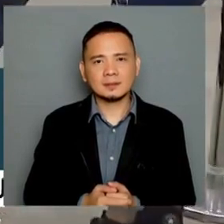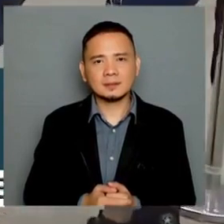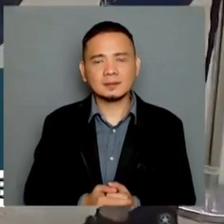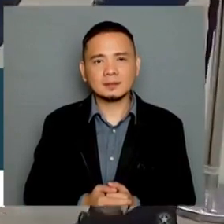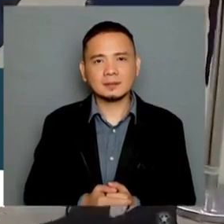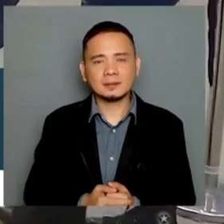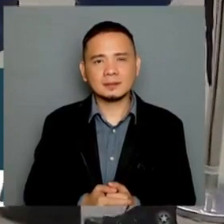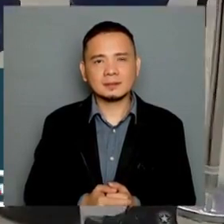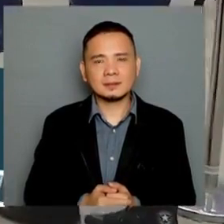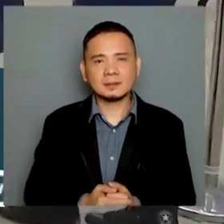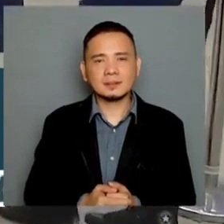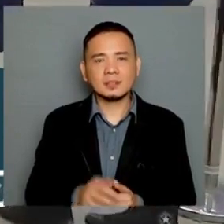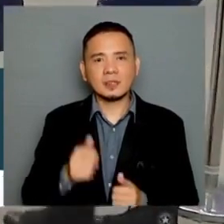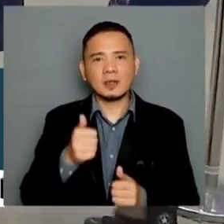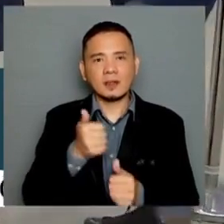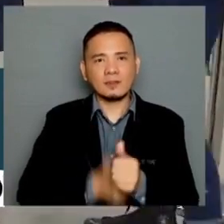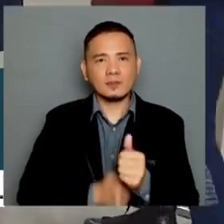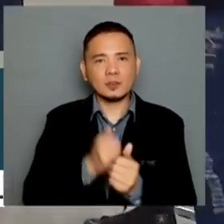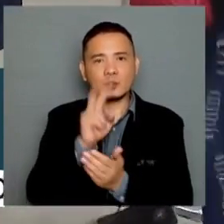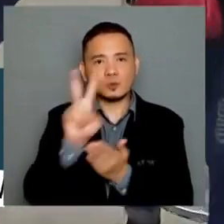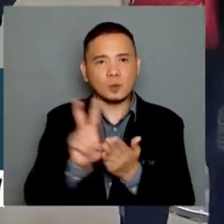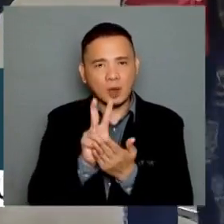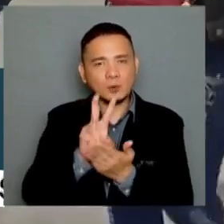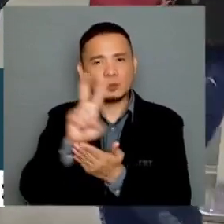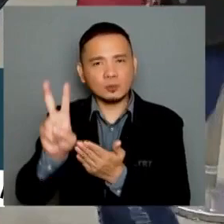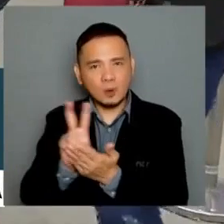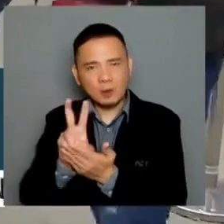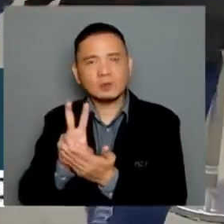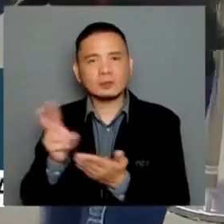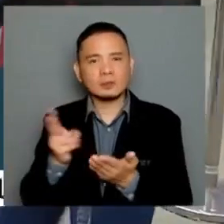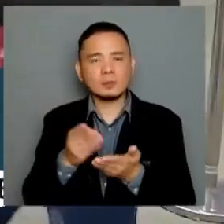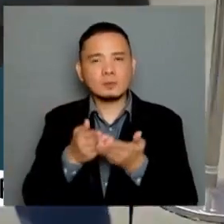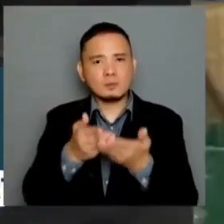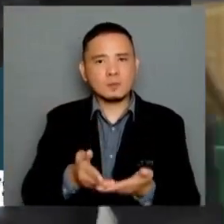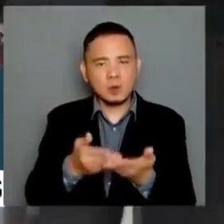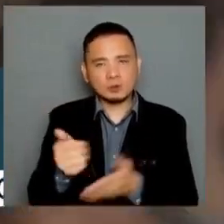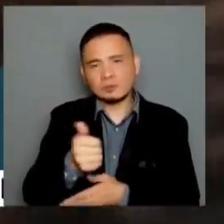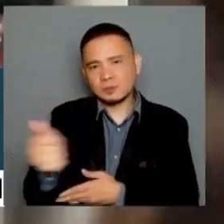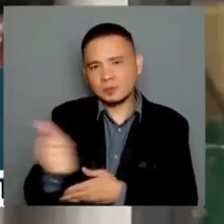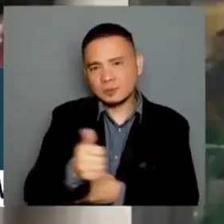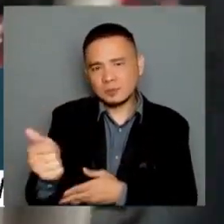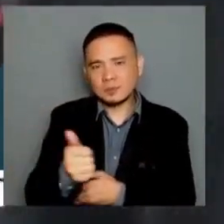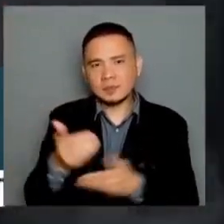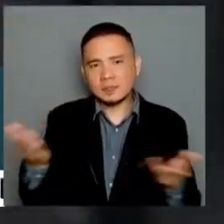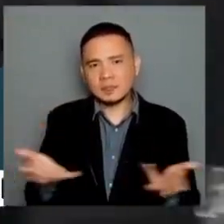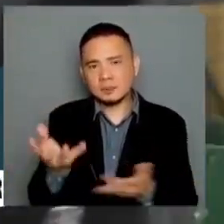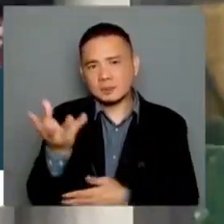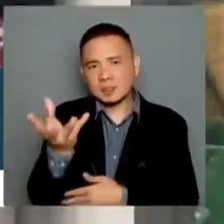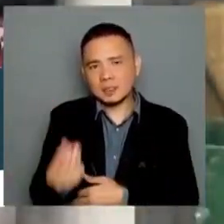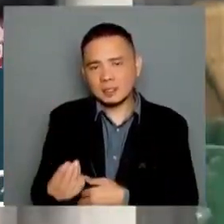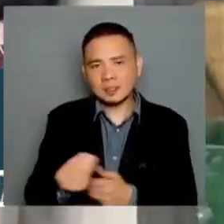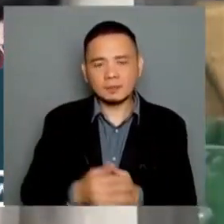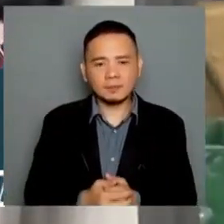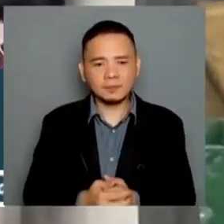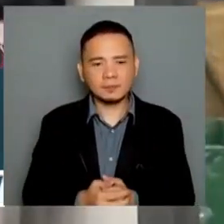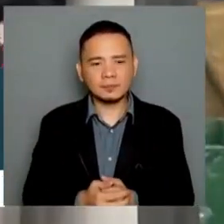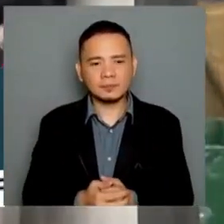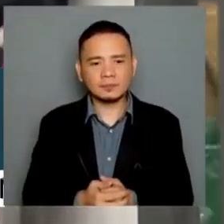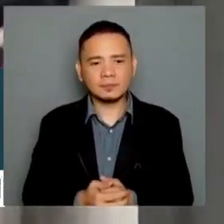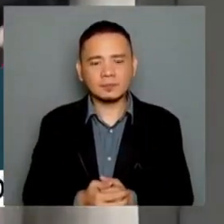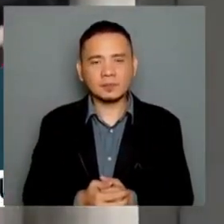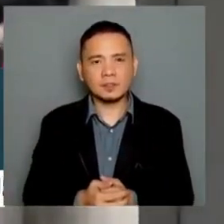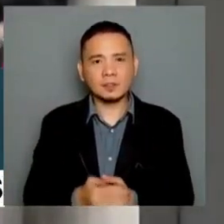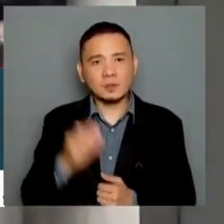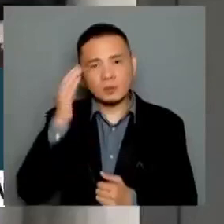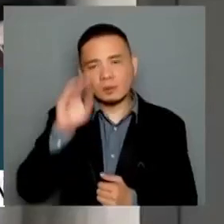Every 2 hours, umaalis yung mga barko dito sa Batangas Port, lalo na yung Montenegro